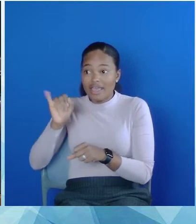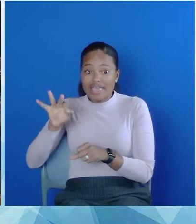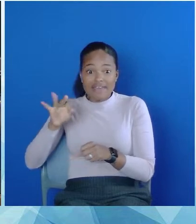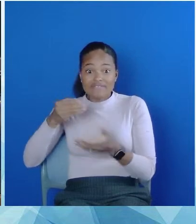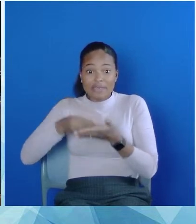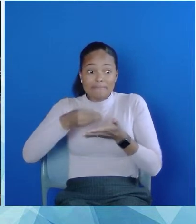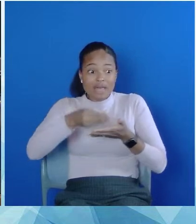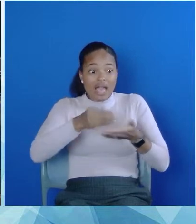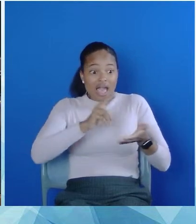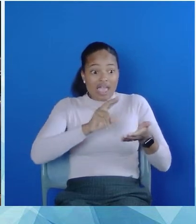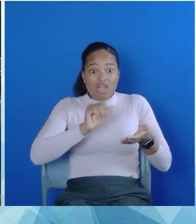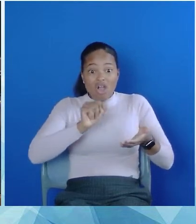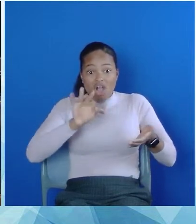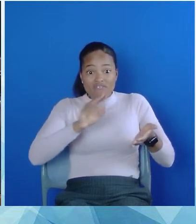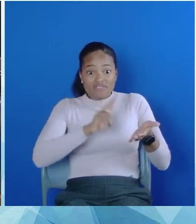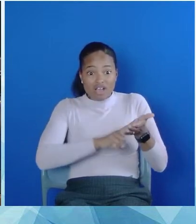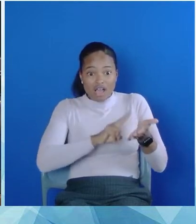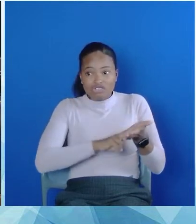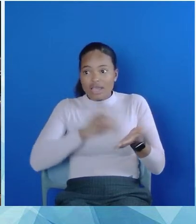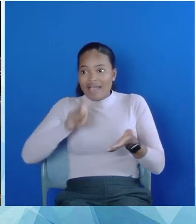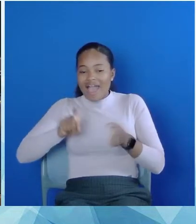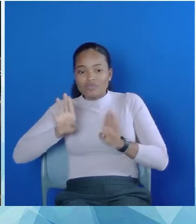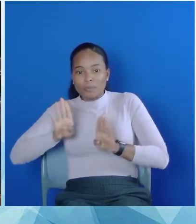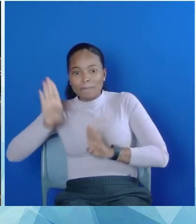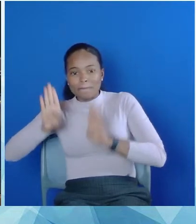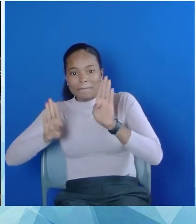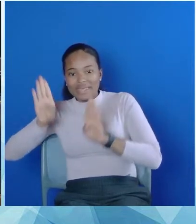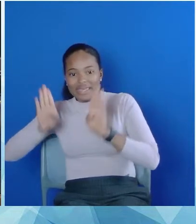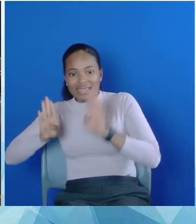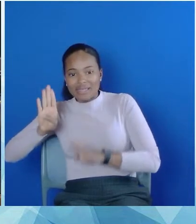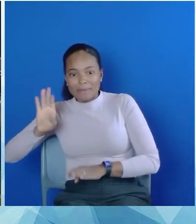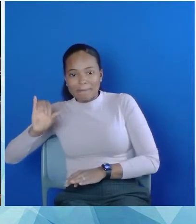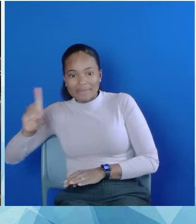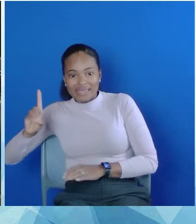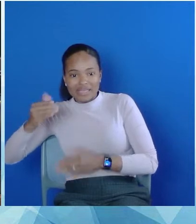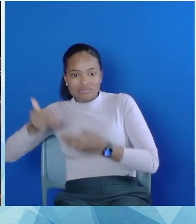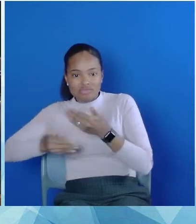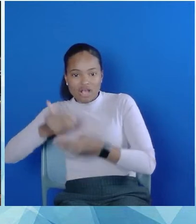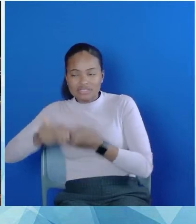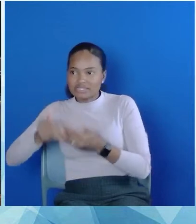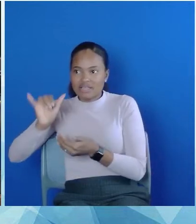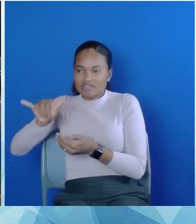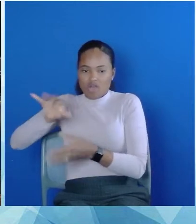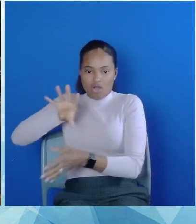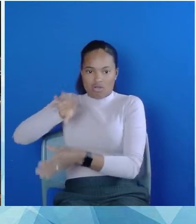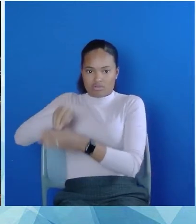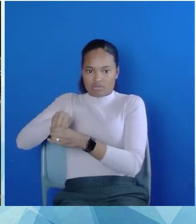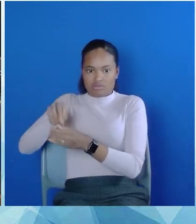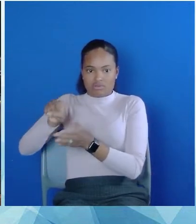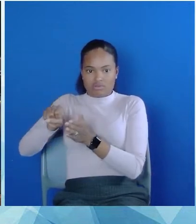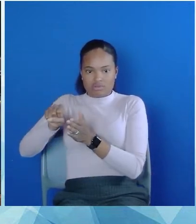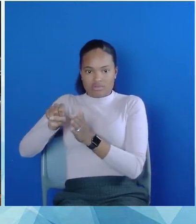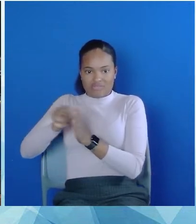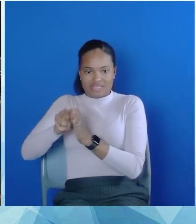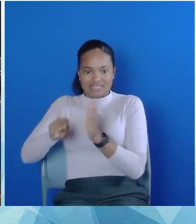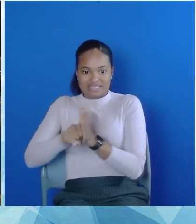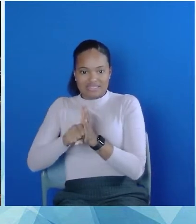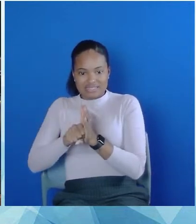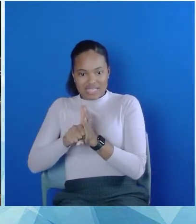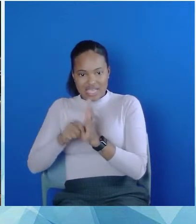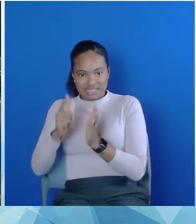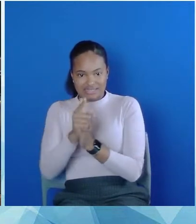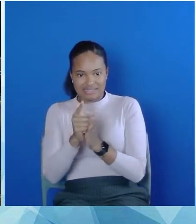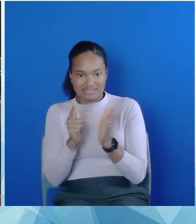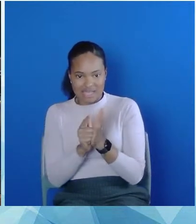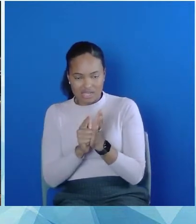through a bidding process. All of that is already in state statute. And so, to my